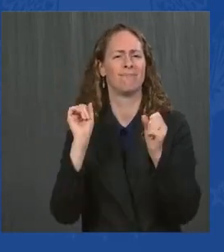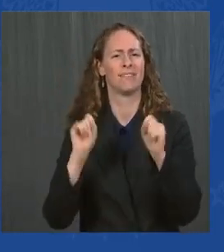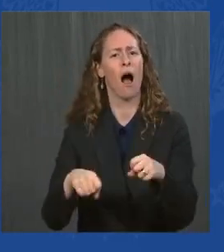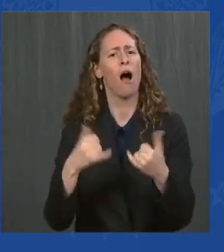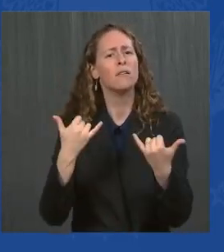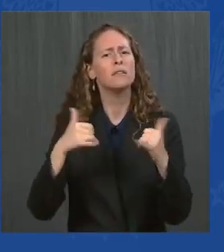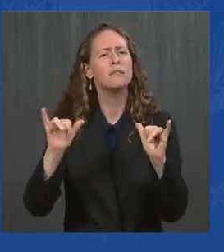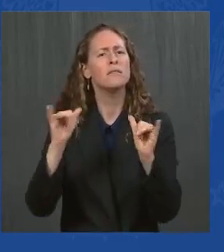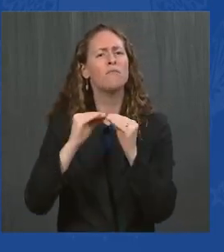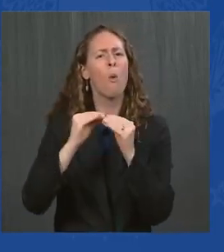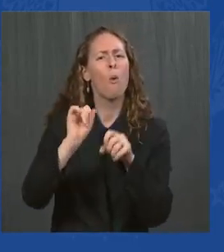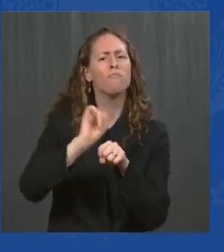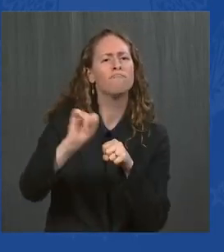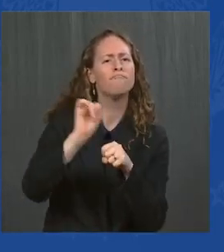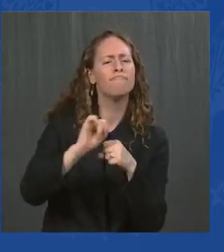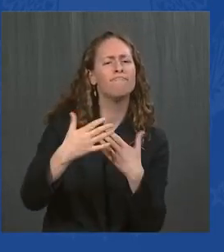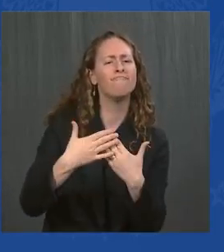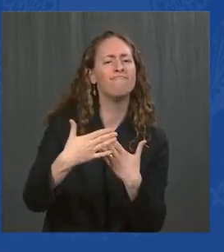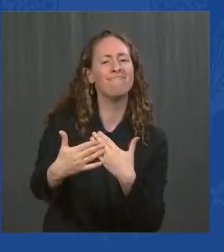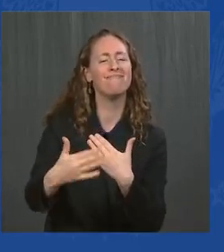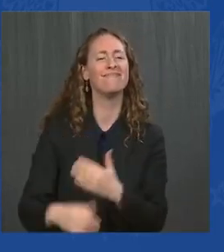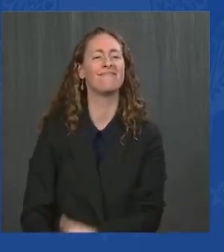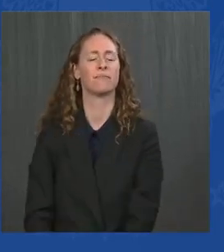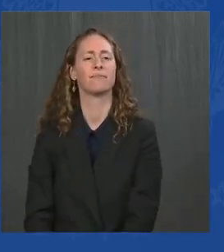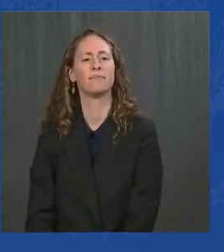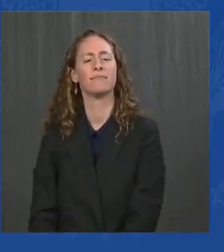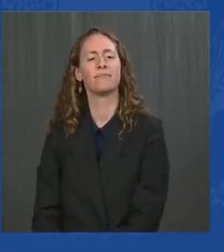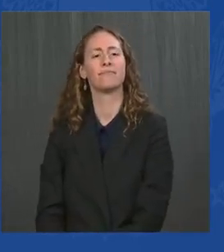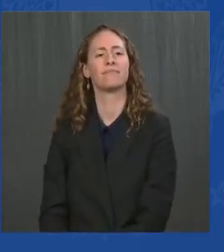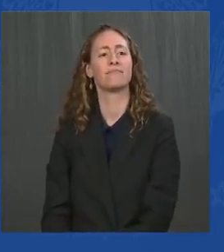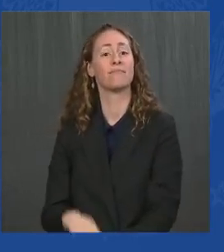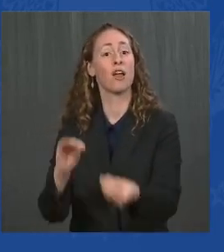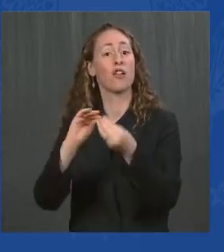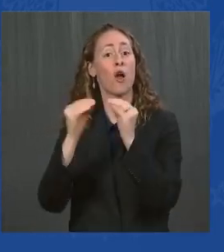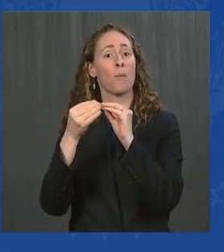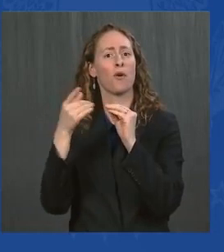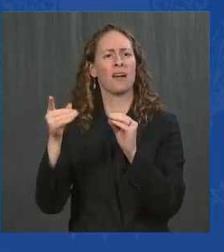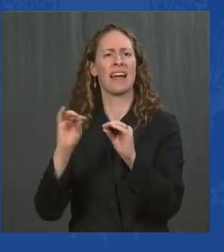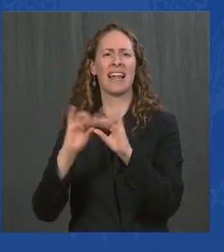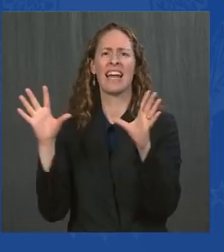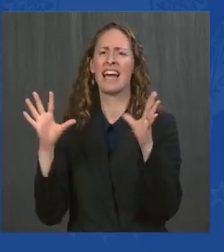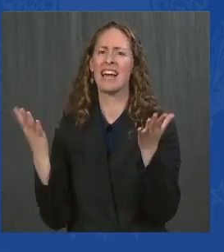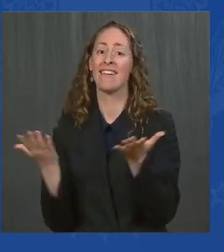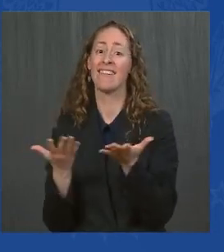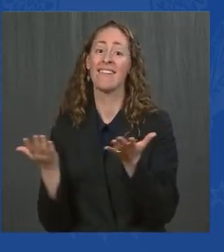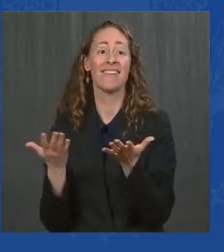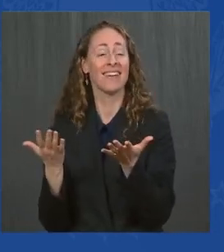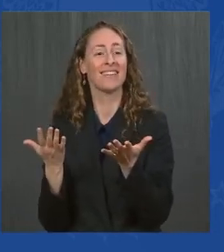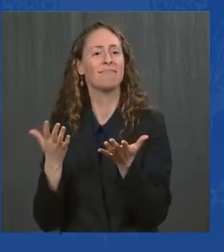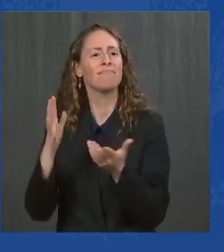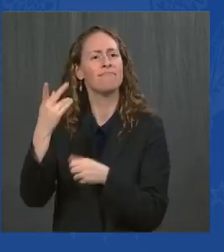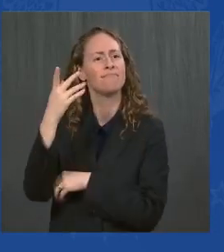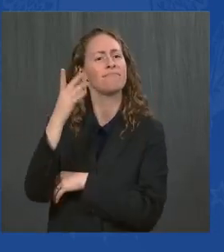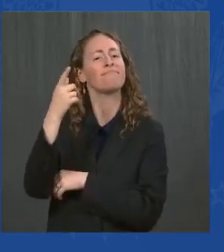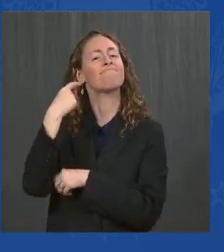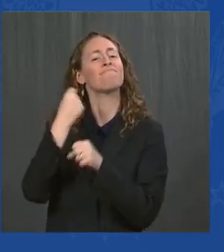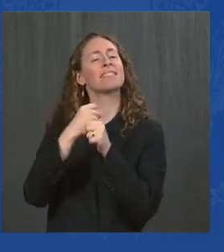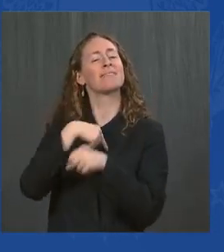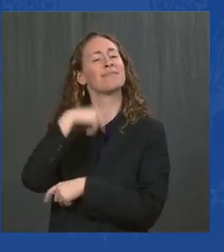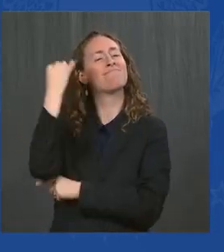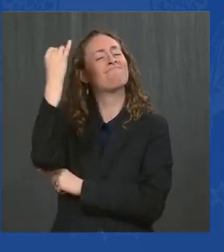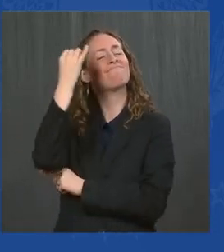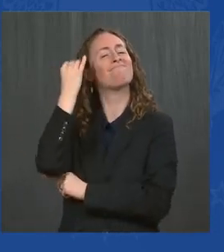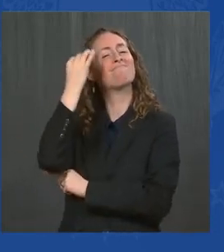but the facts speak for themselves. Think of where this country stood on the day I was sworn in as president